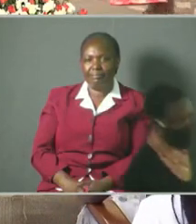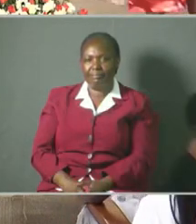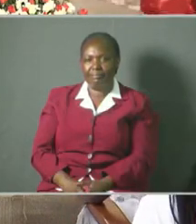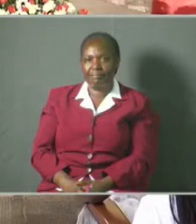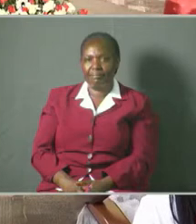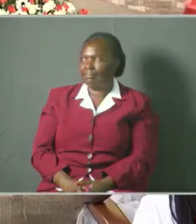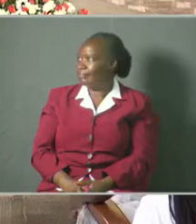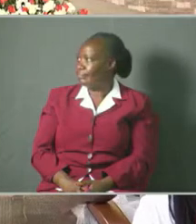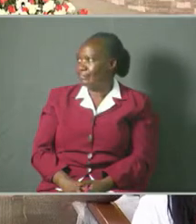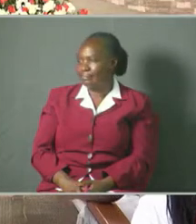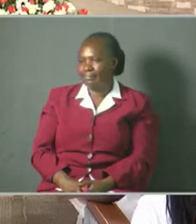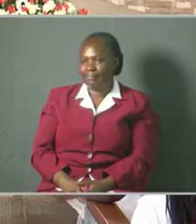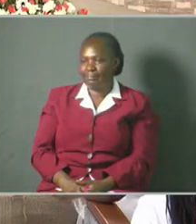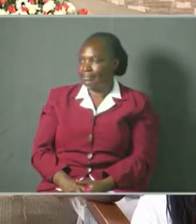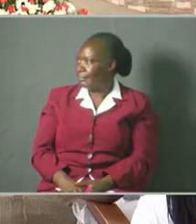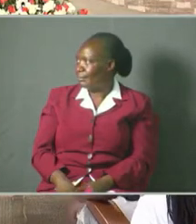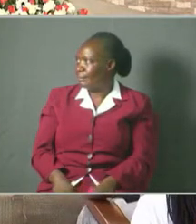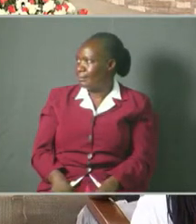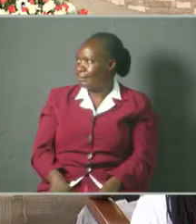Teacher Anne.